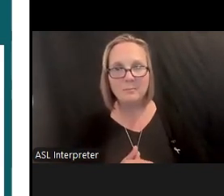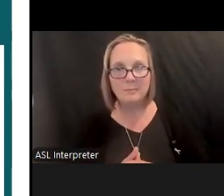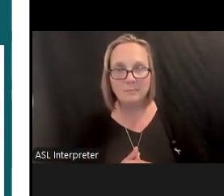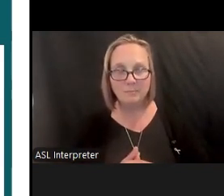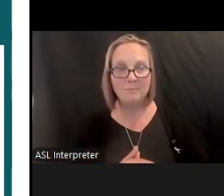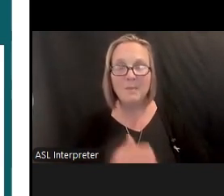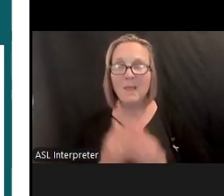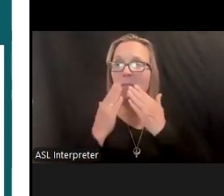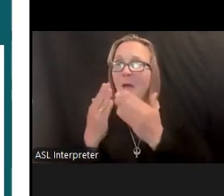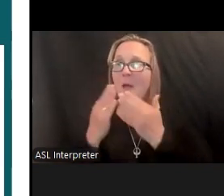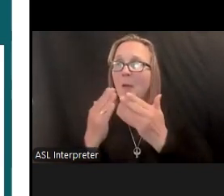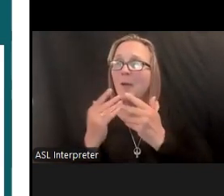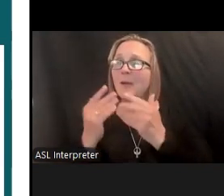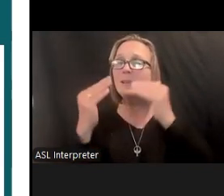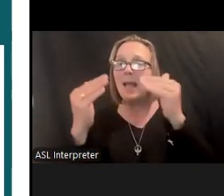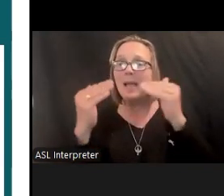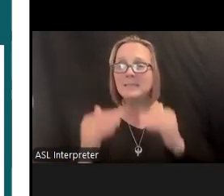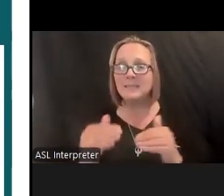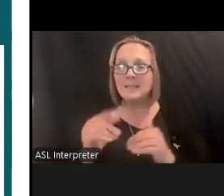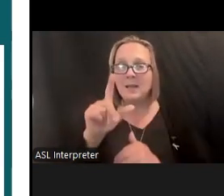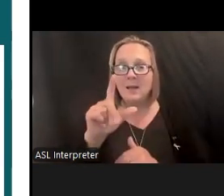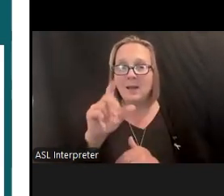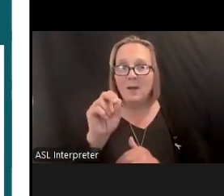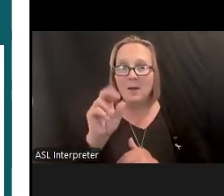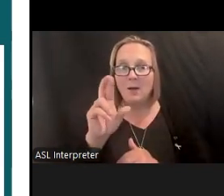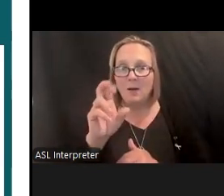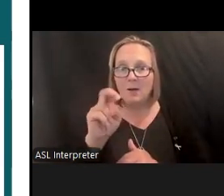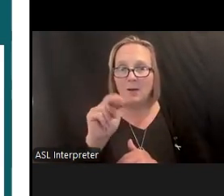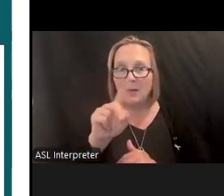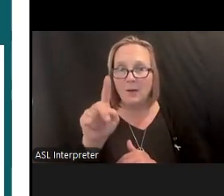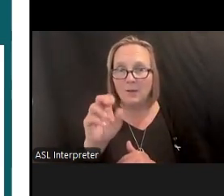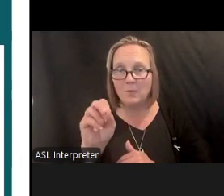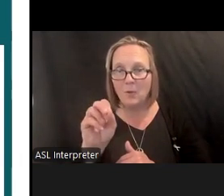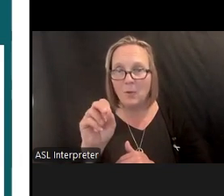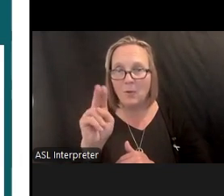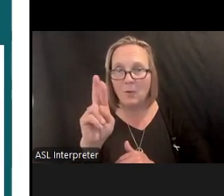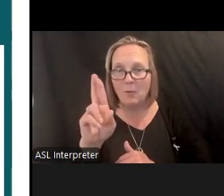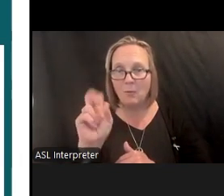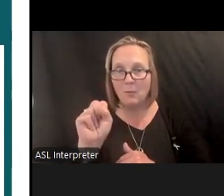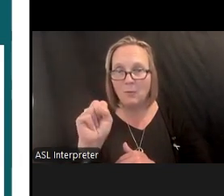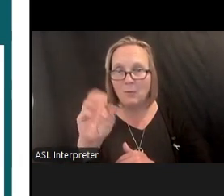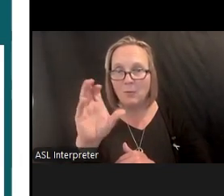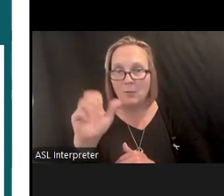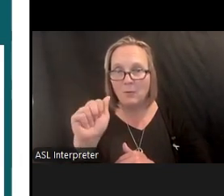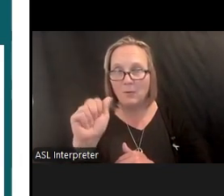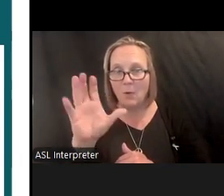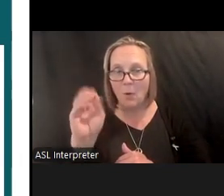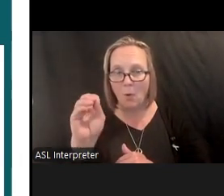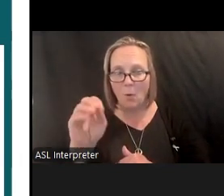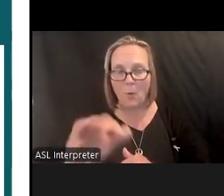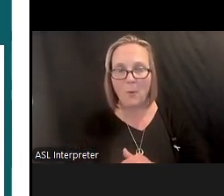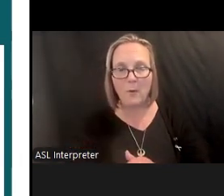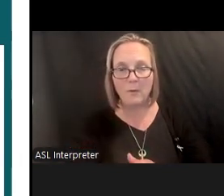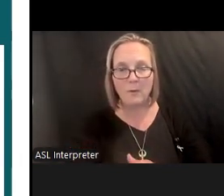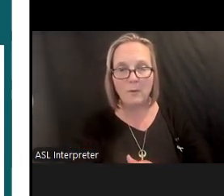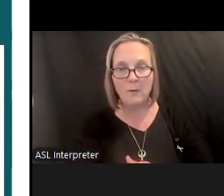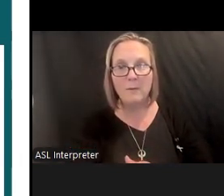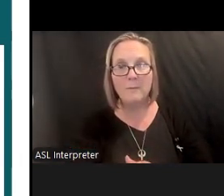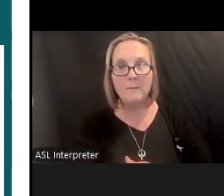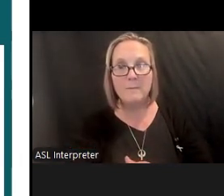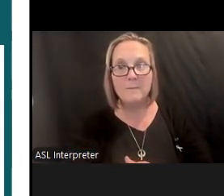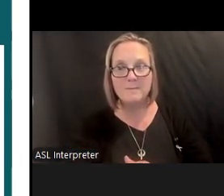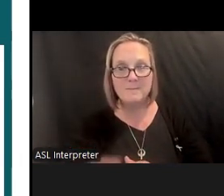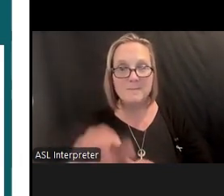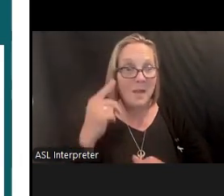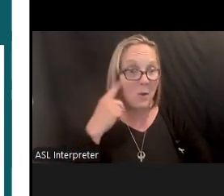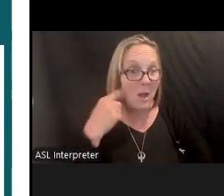Next is Lorenzo Brusasco. Lorenzo Brusasco. Yes, hello, good evening. Can you